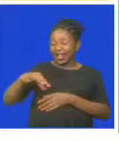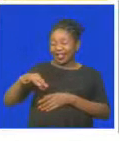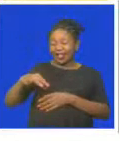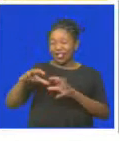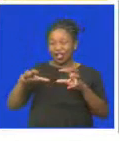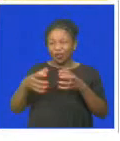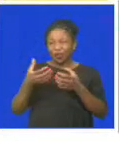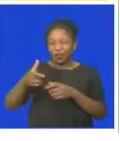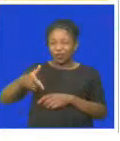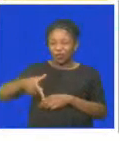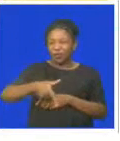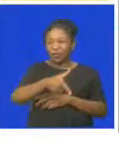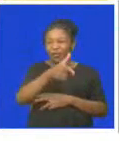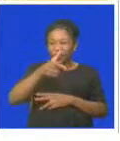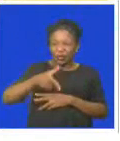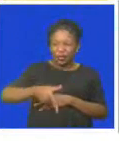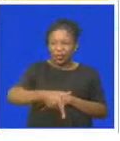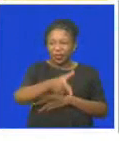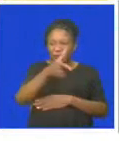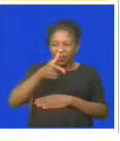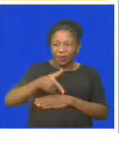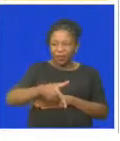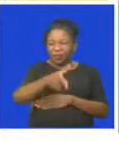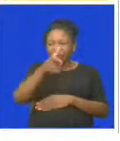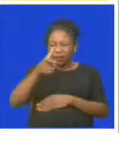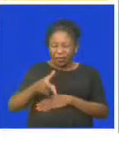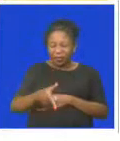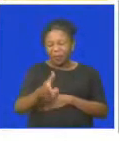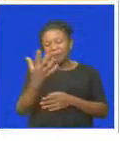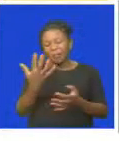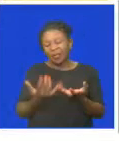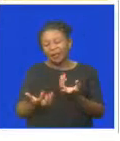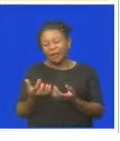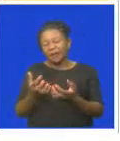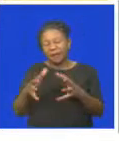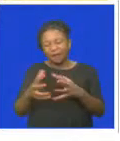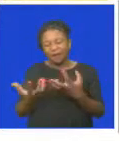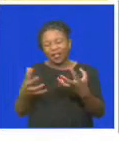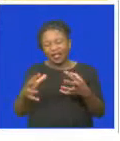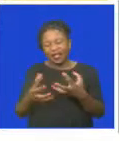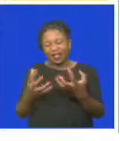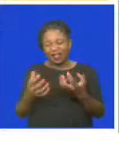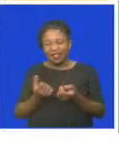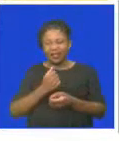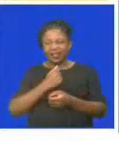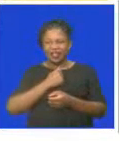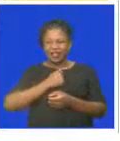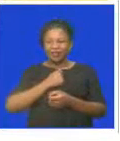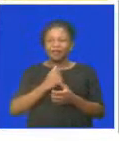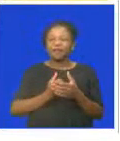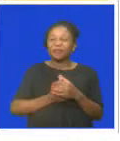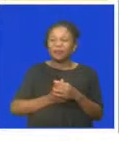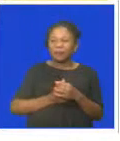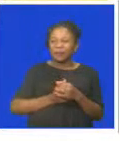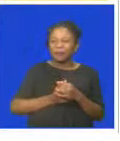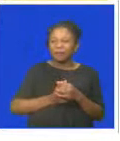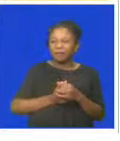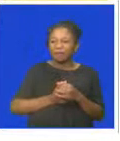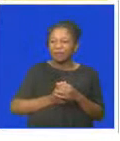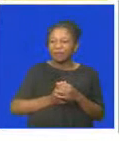She's watering her garden. She's a farmer. Also, farmers